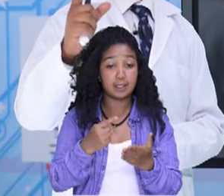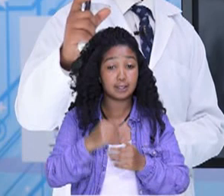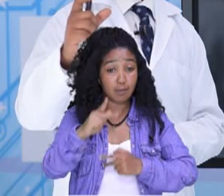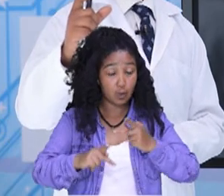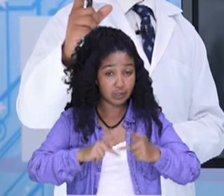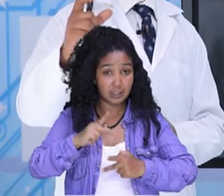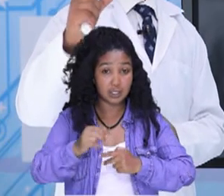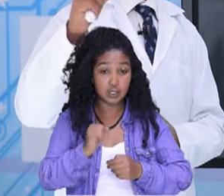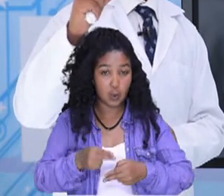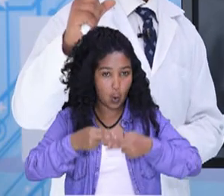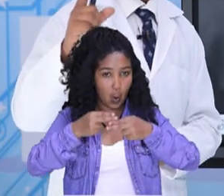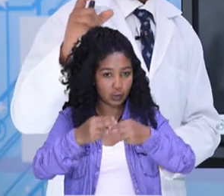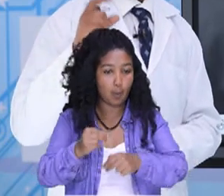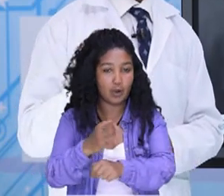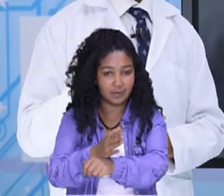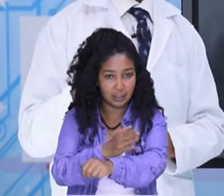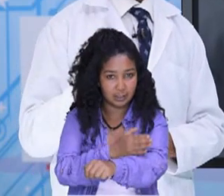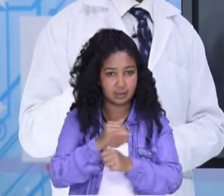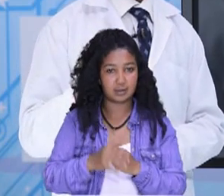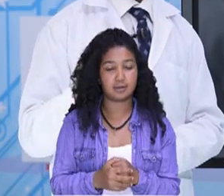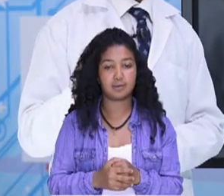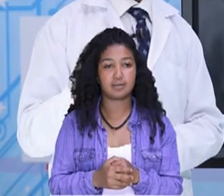This process is called modification.